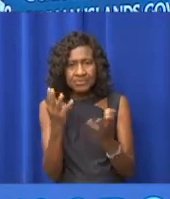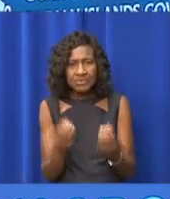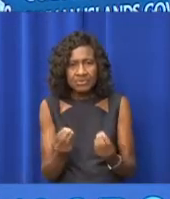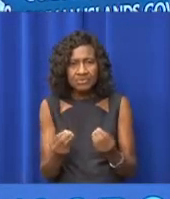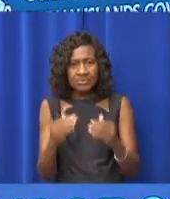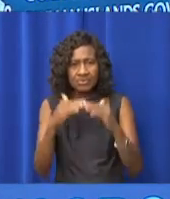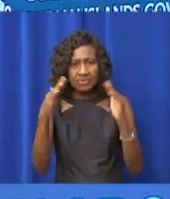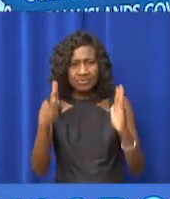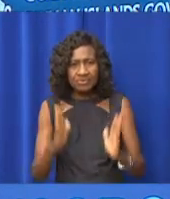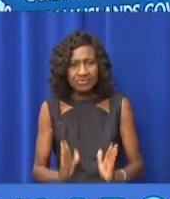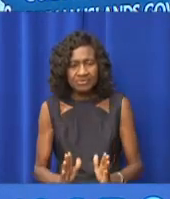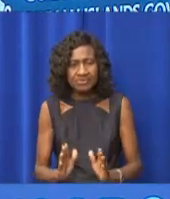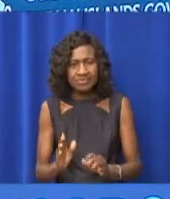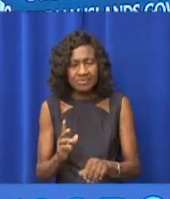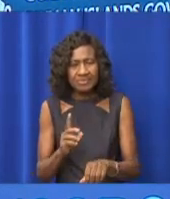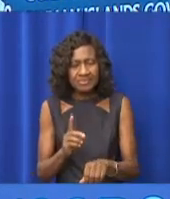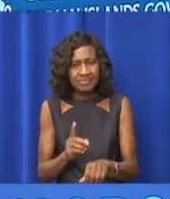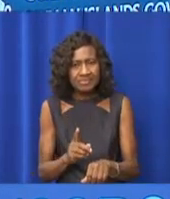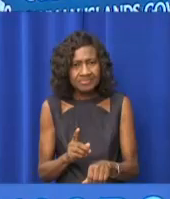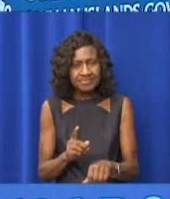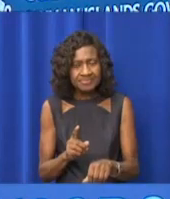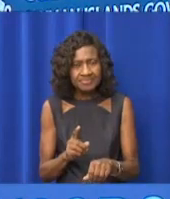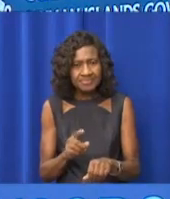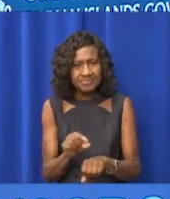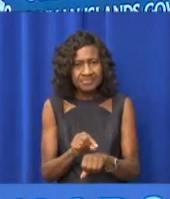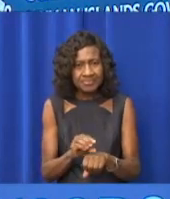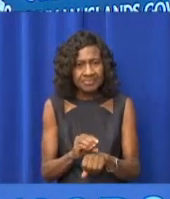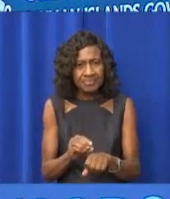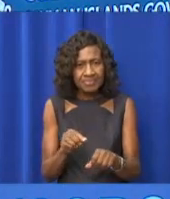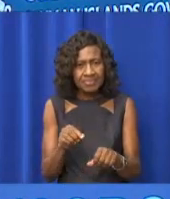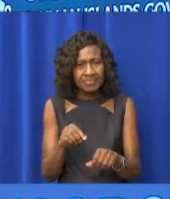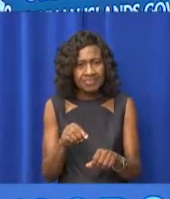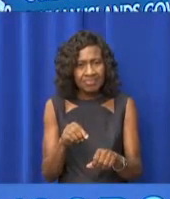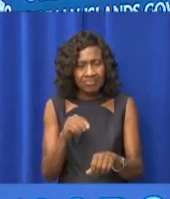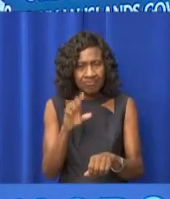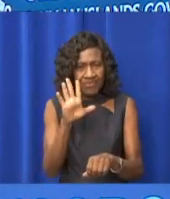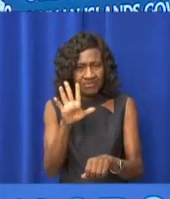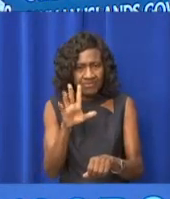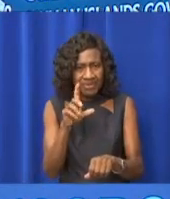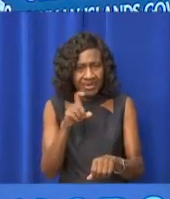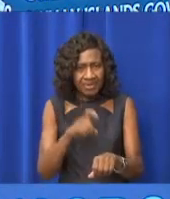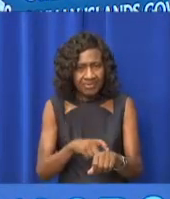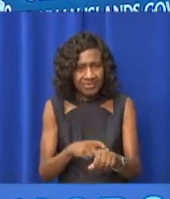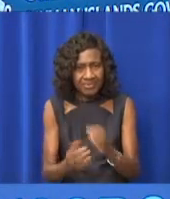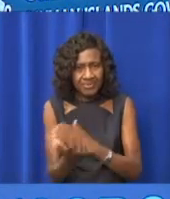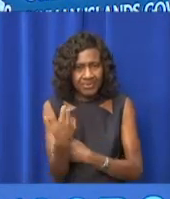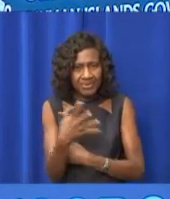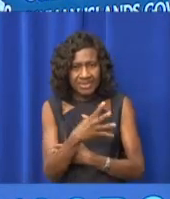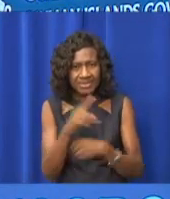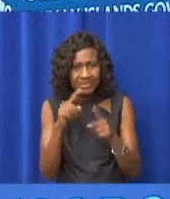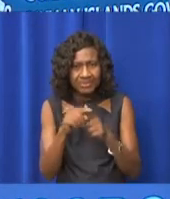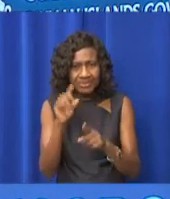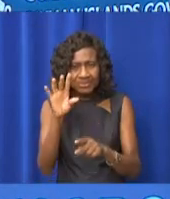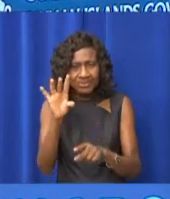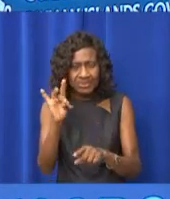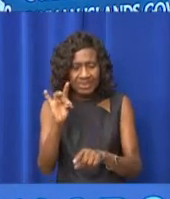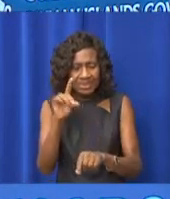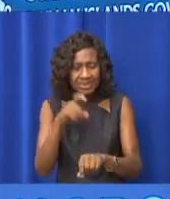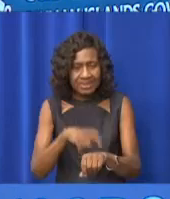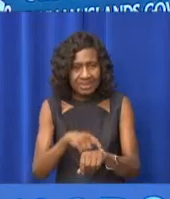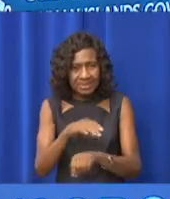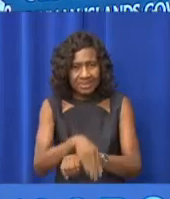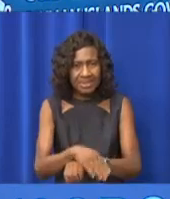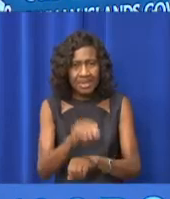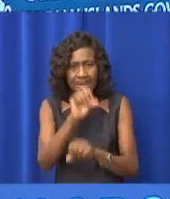curfew or shelter in place regulations on Grand Cayman remains in place between 5 a.m. and 8 p.m. That's Monday to Saturday.